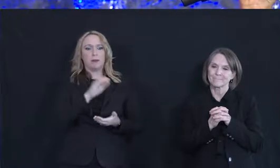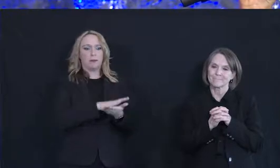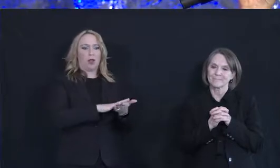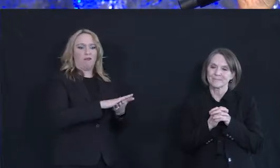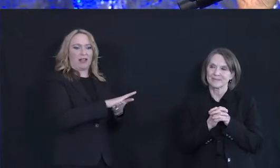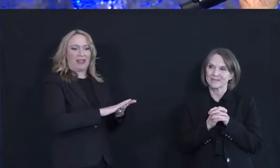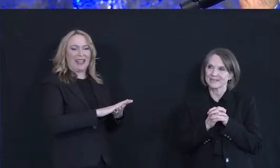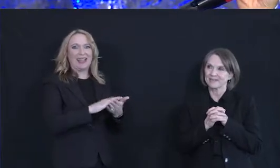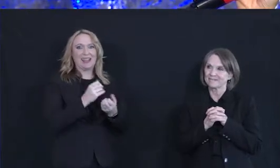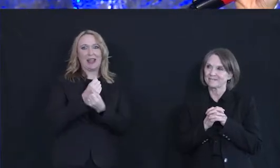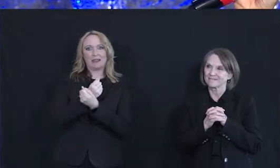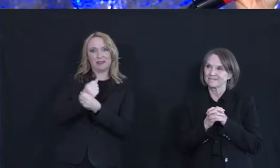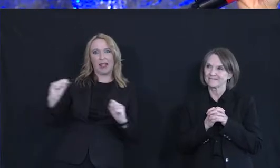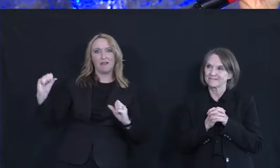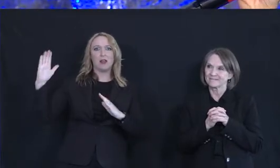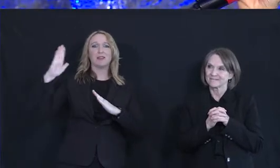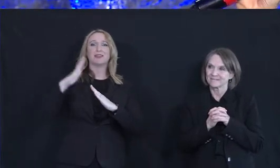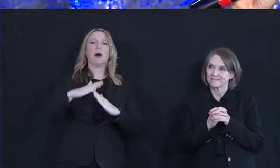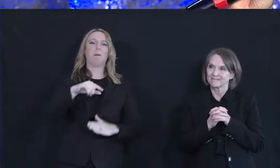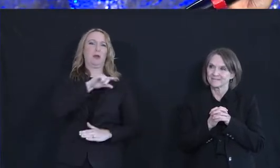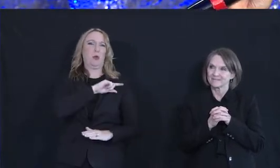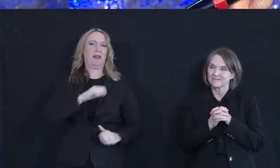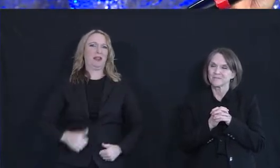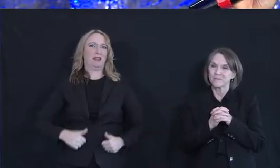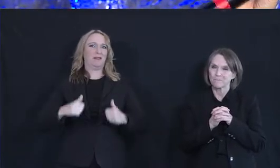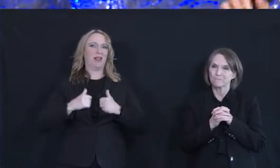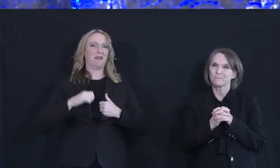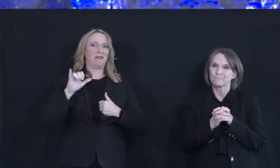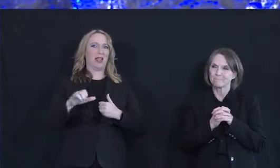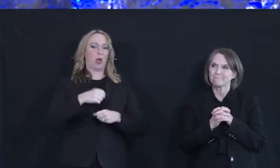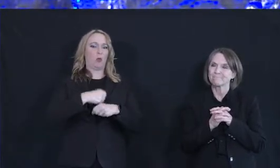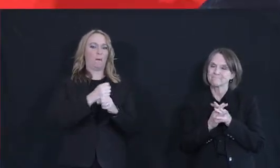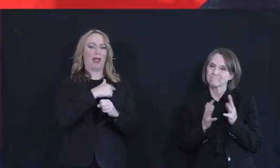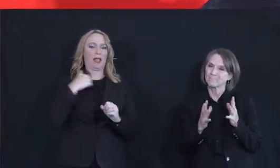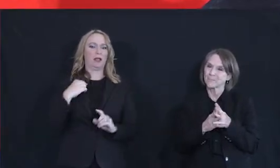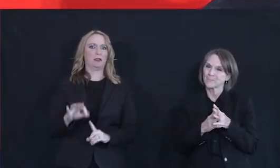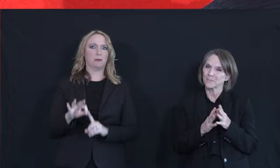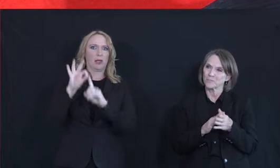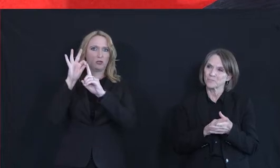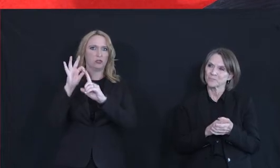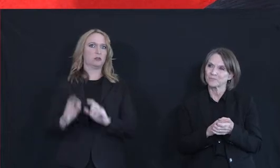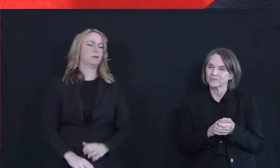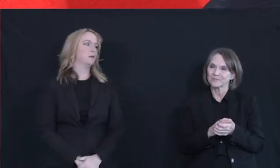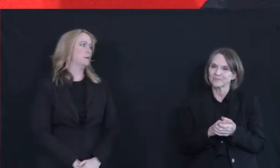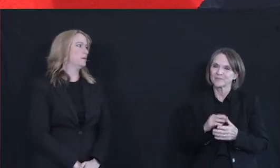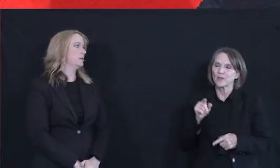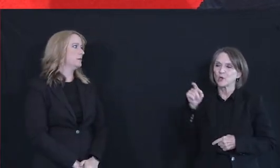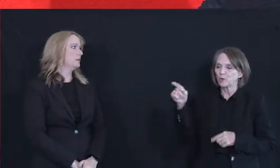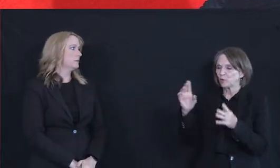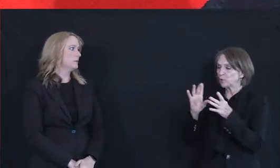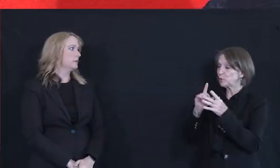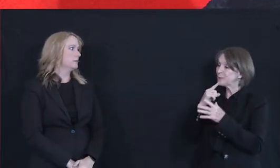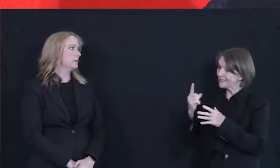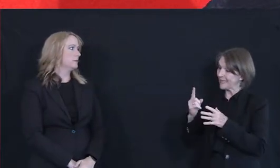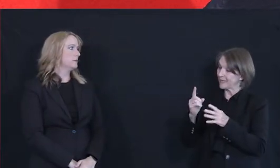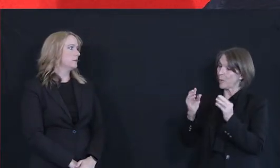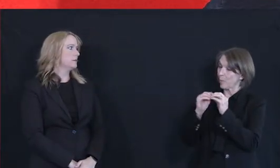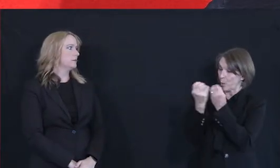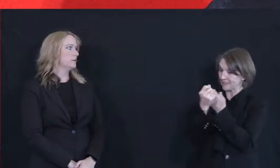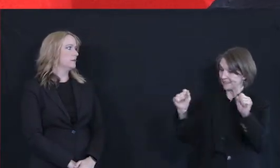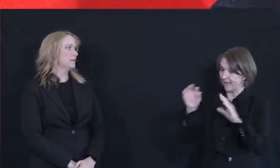and and Superior Quality of Life I think will set us apart long term you set a safer Fort Worth